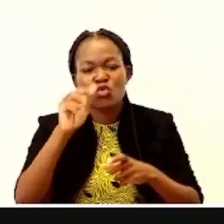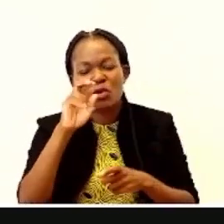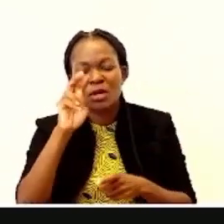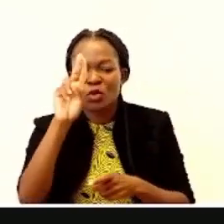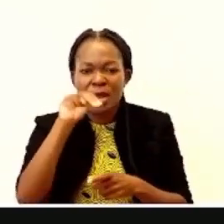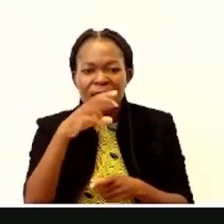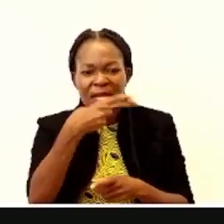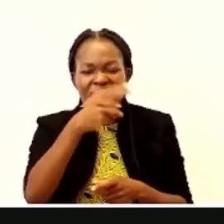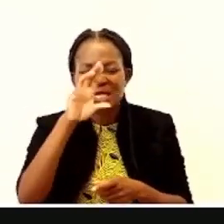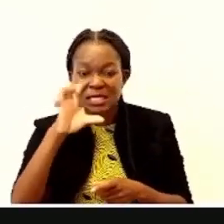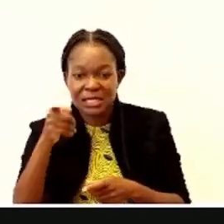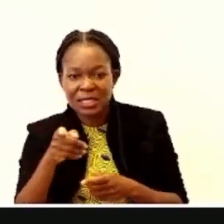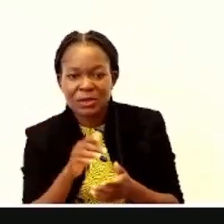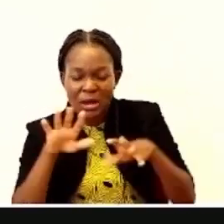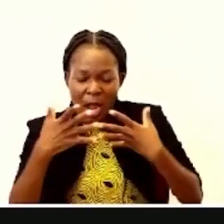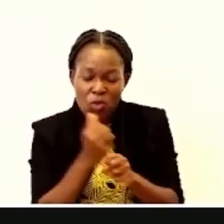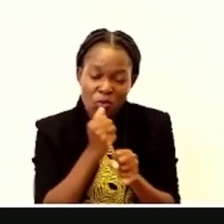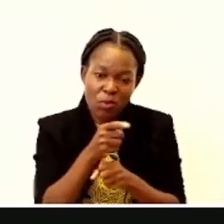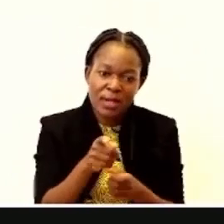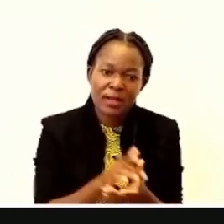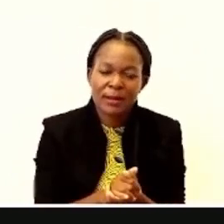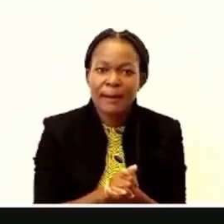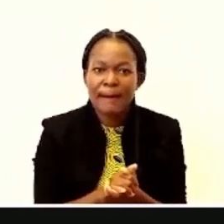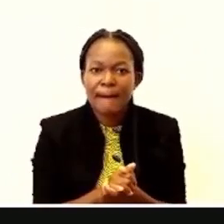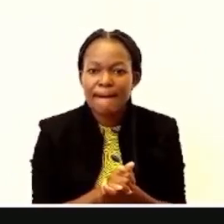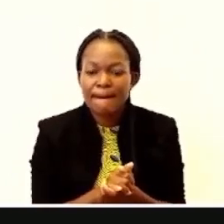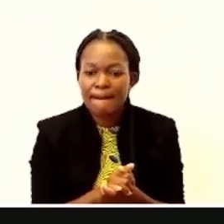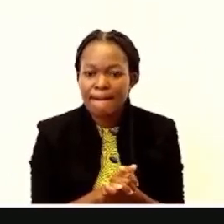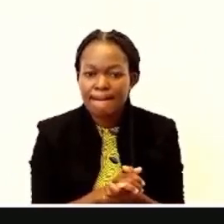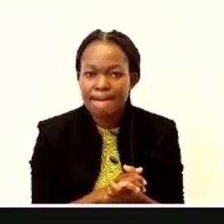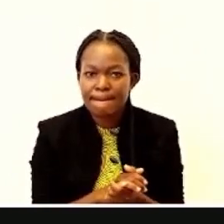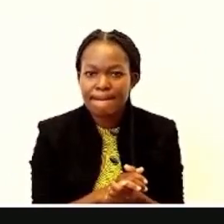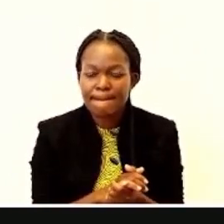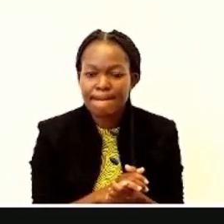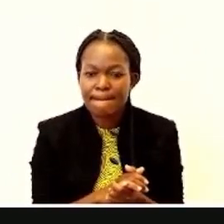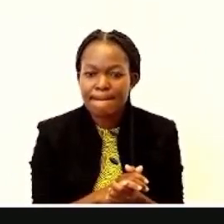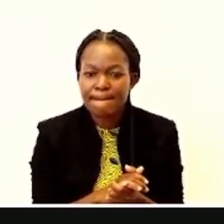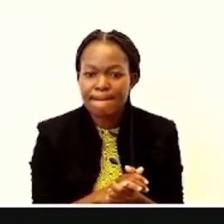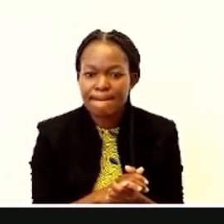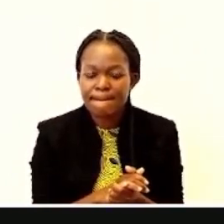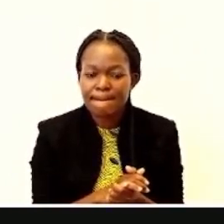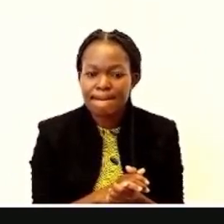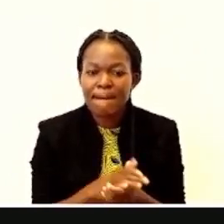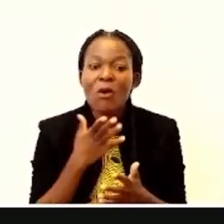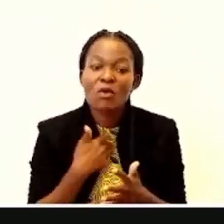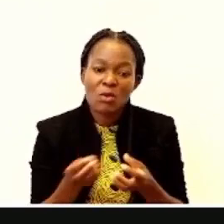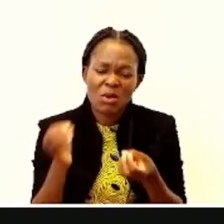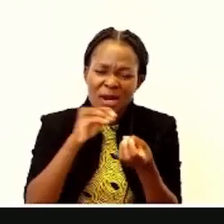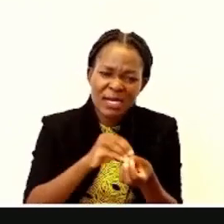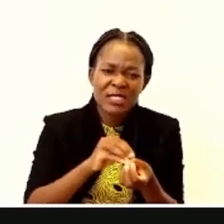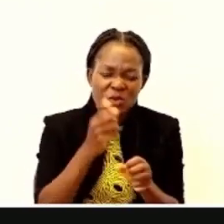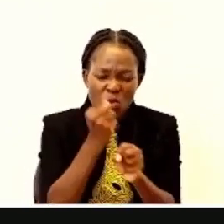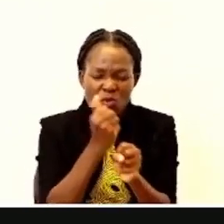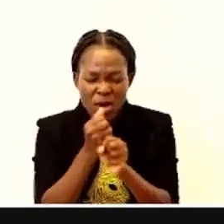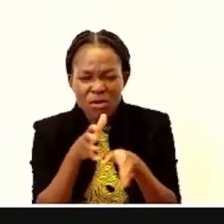last 30 years haven't worked. So rather than reducing emissions, what we've had is the increase in emissions. So think